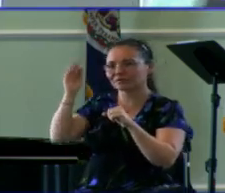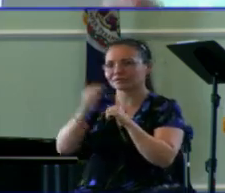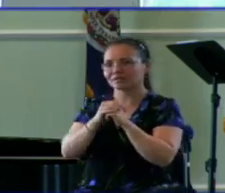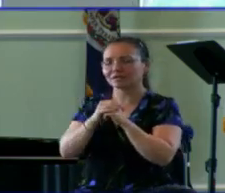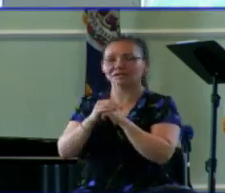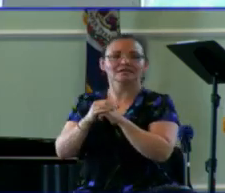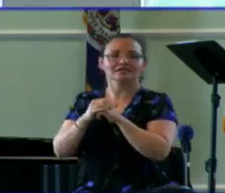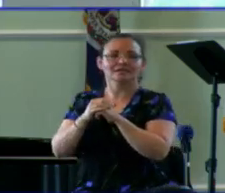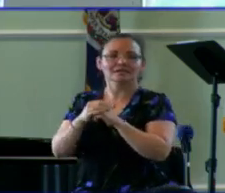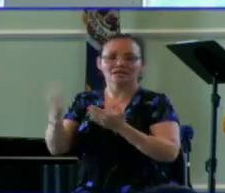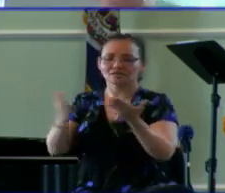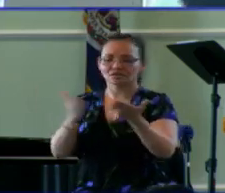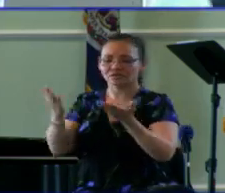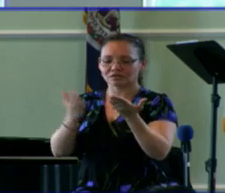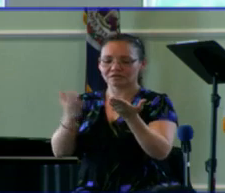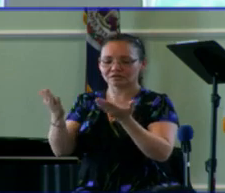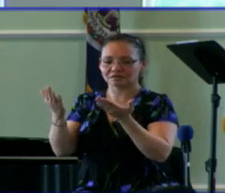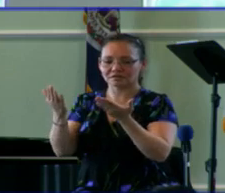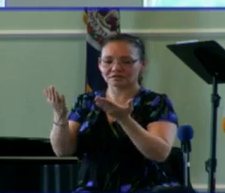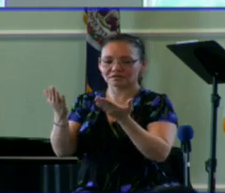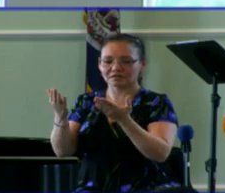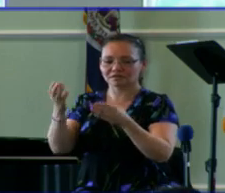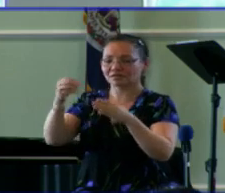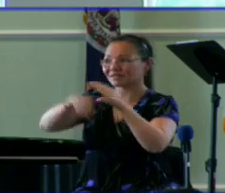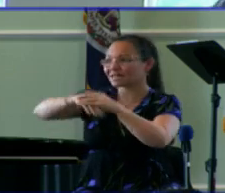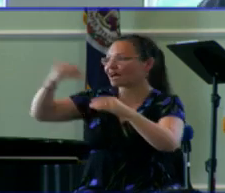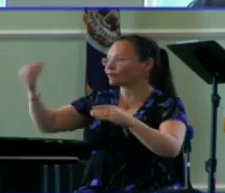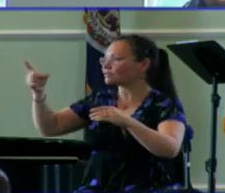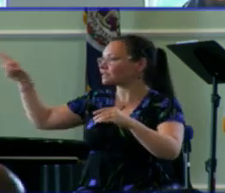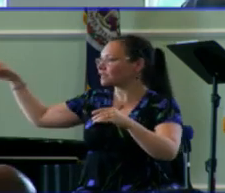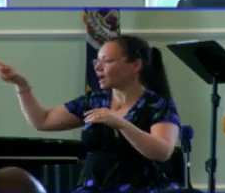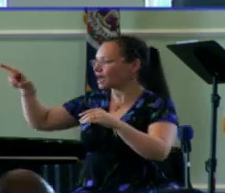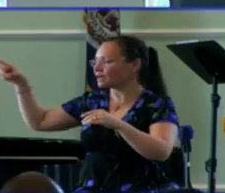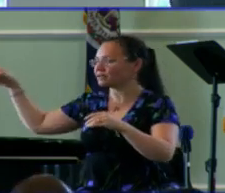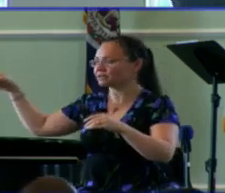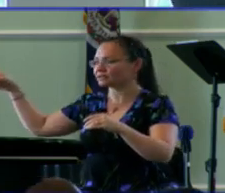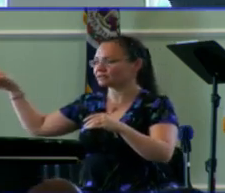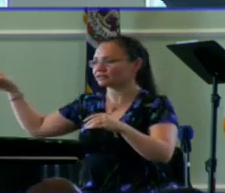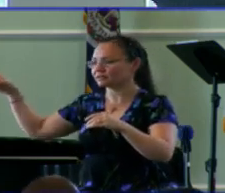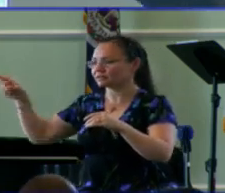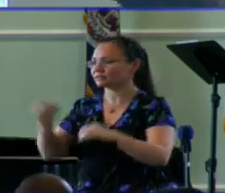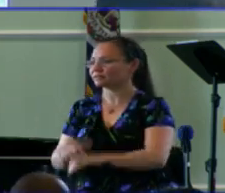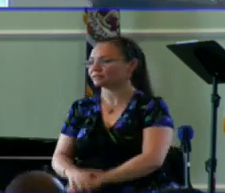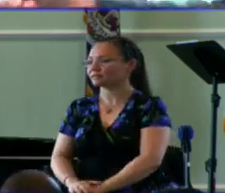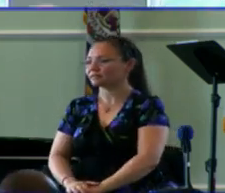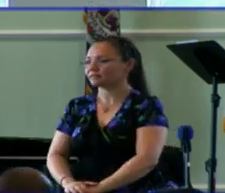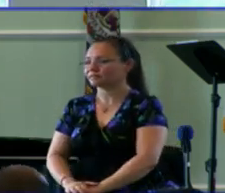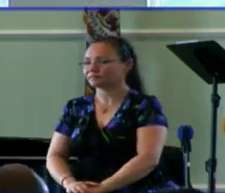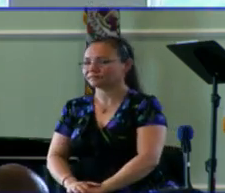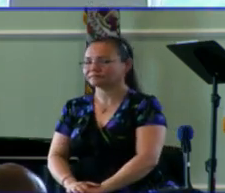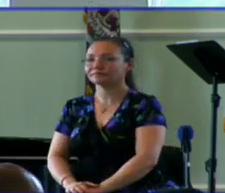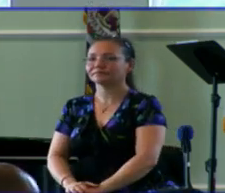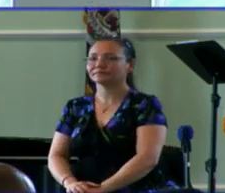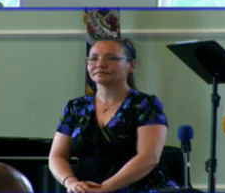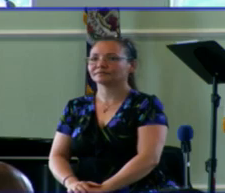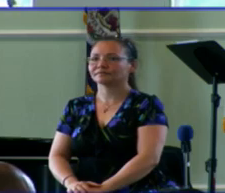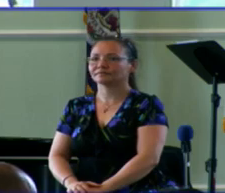Jesus preached was not in the synagogue. It was out in